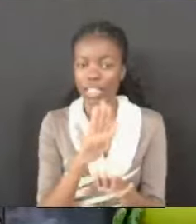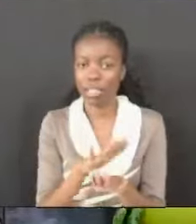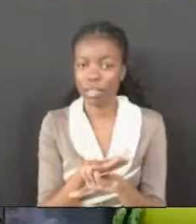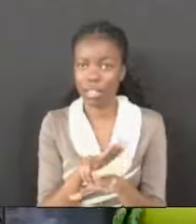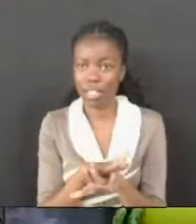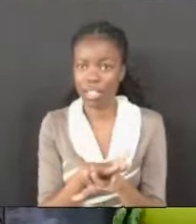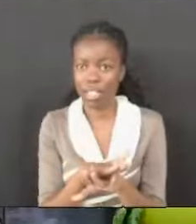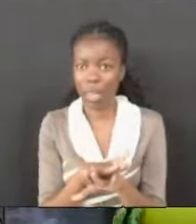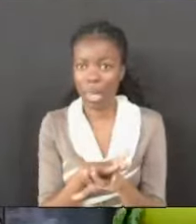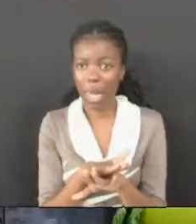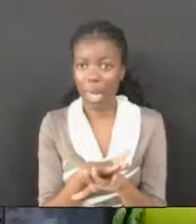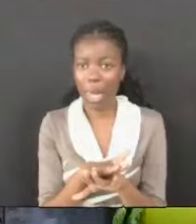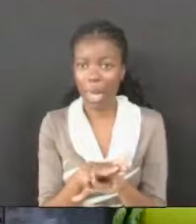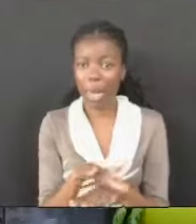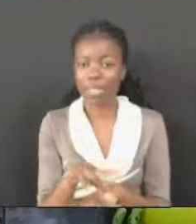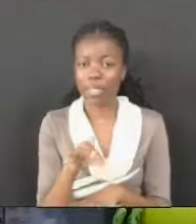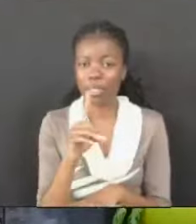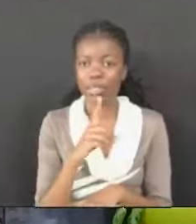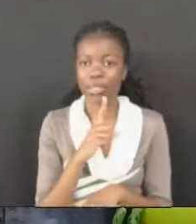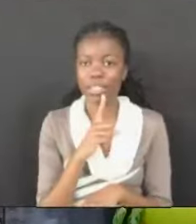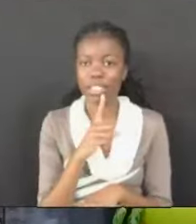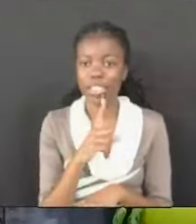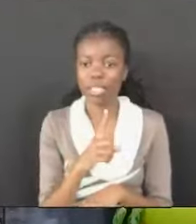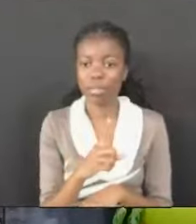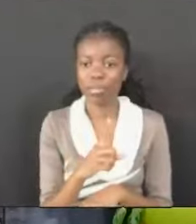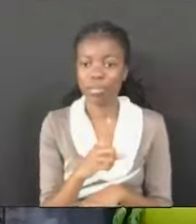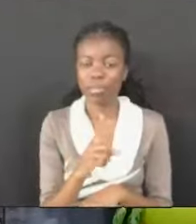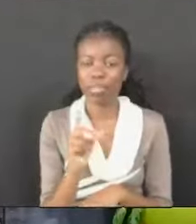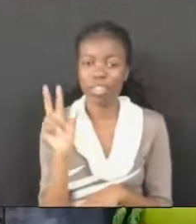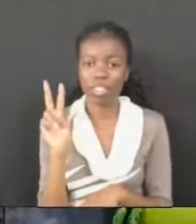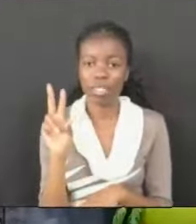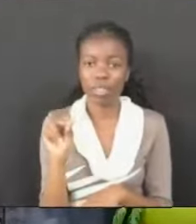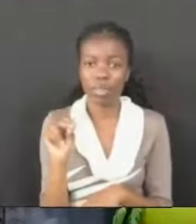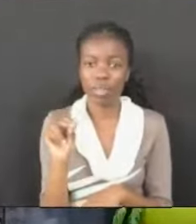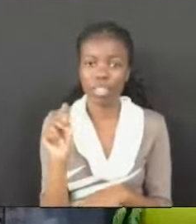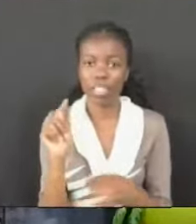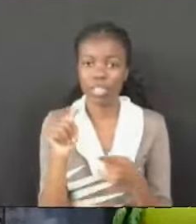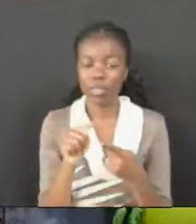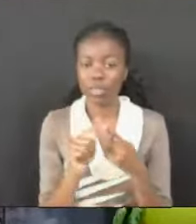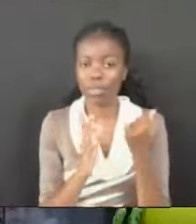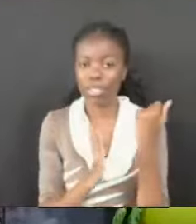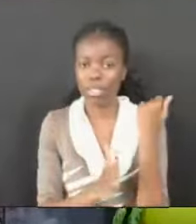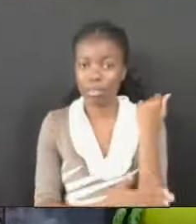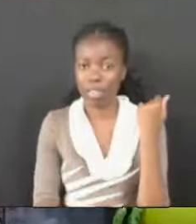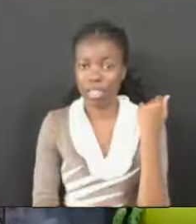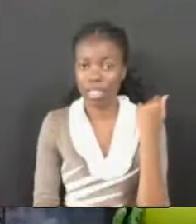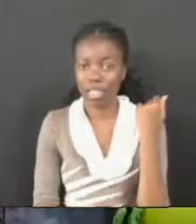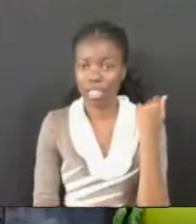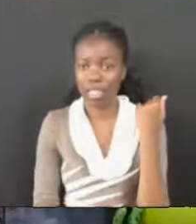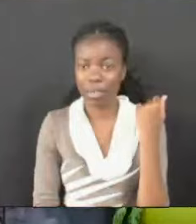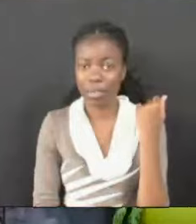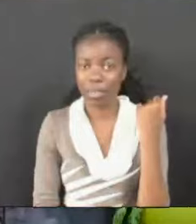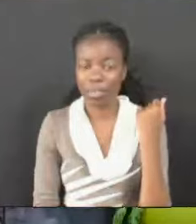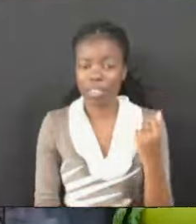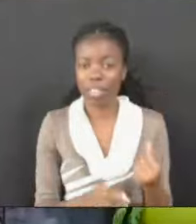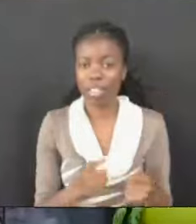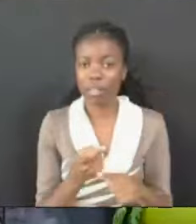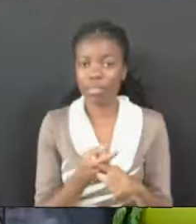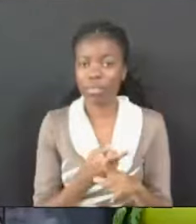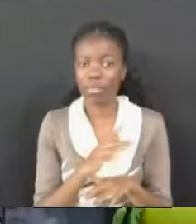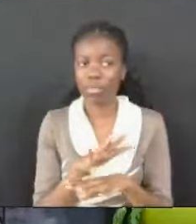and choose to say no to the bad. From all